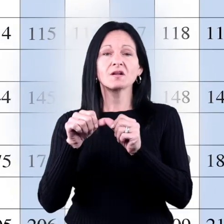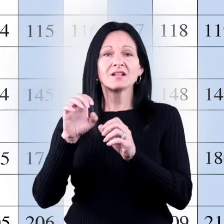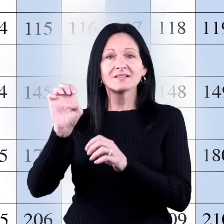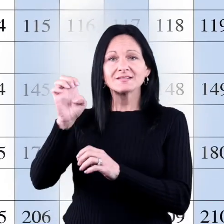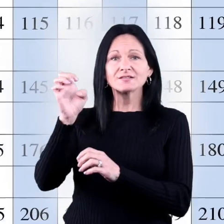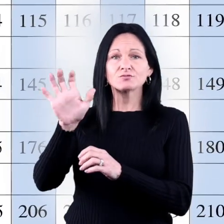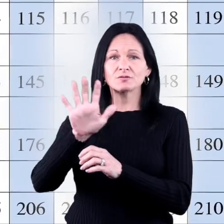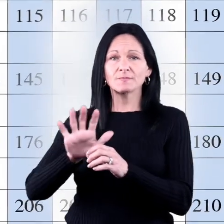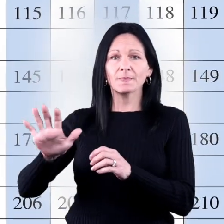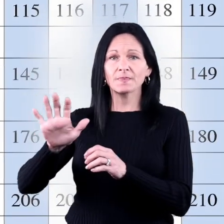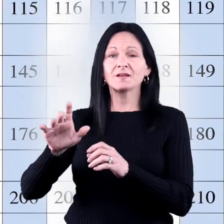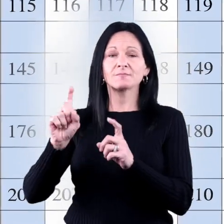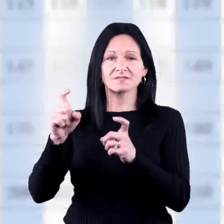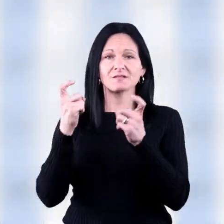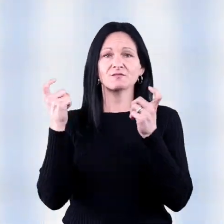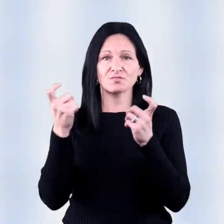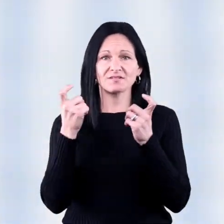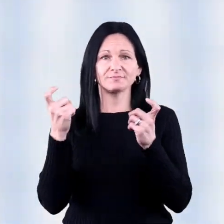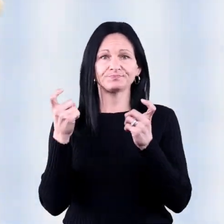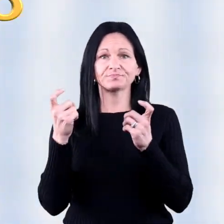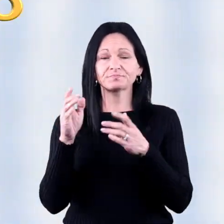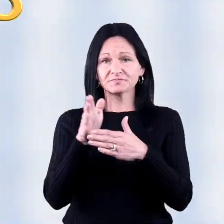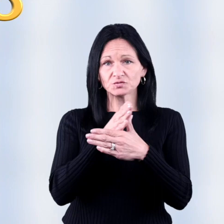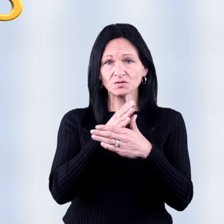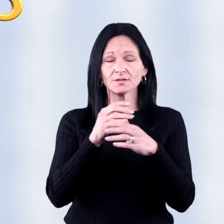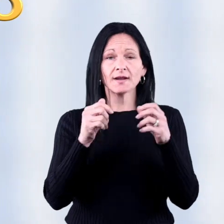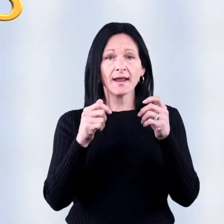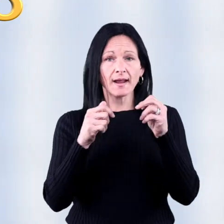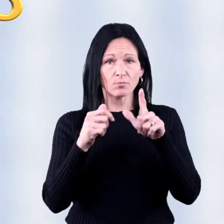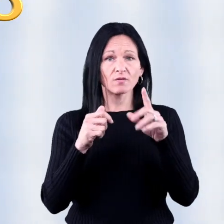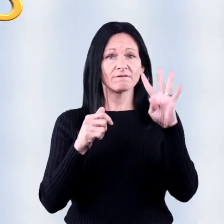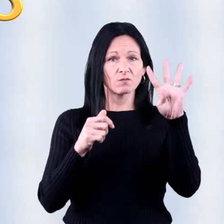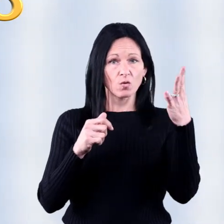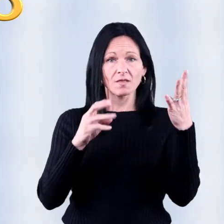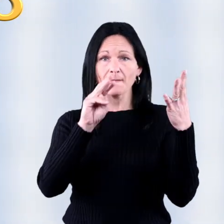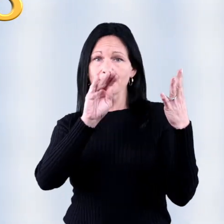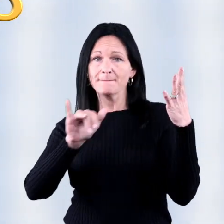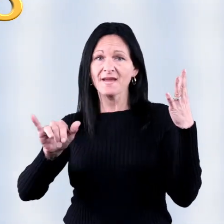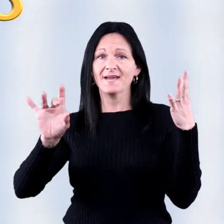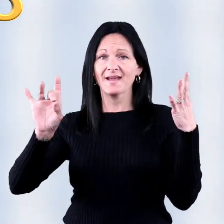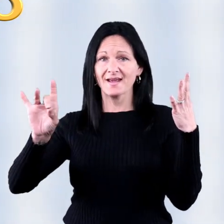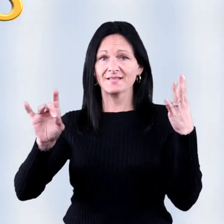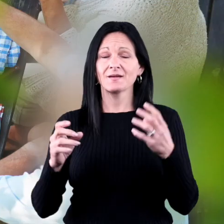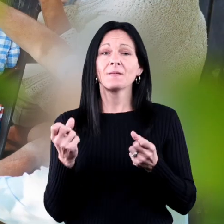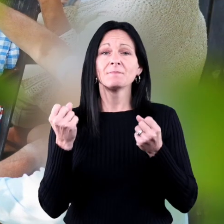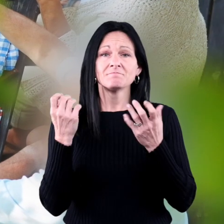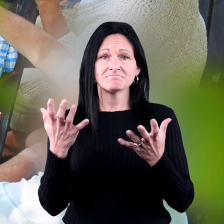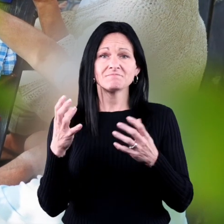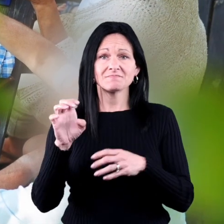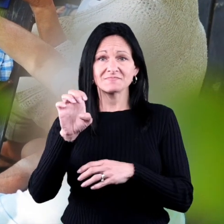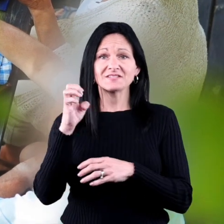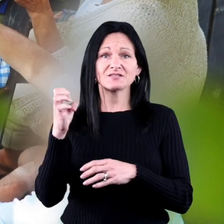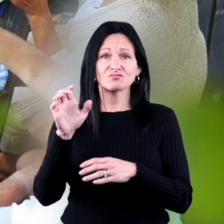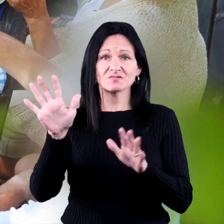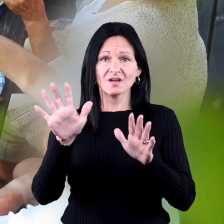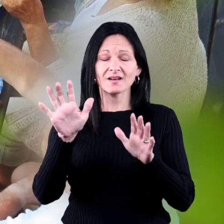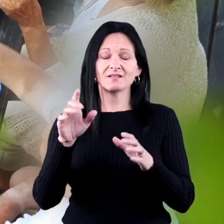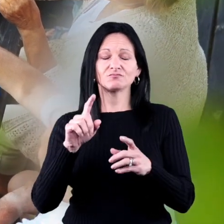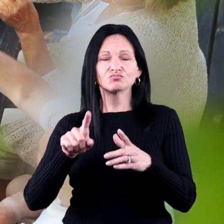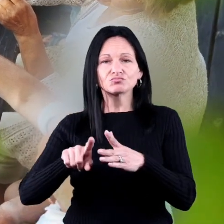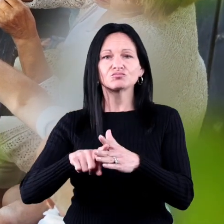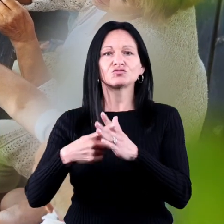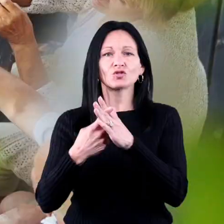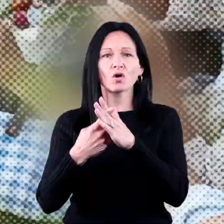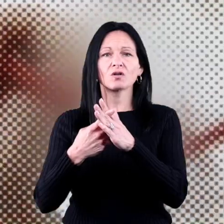by in the Eastern Hemisphere, Easter can be celebrated anywhere between April 4th to May 8th. To many,